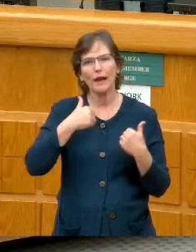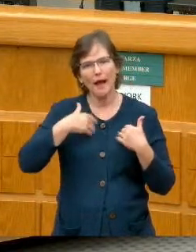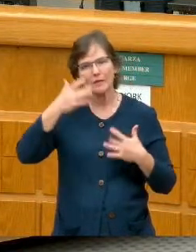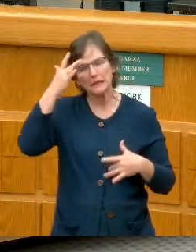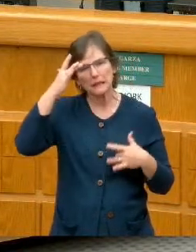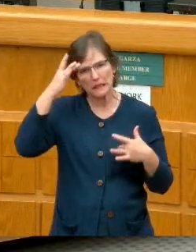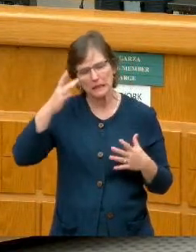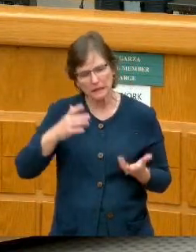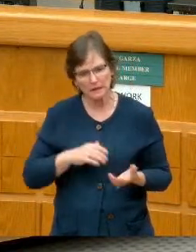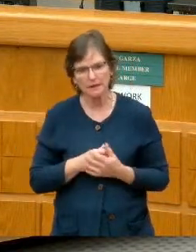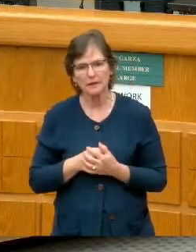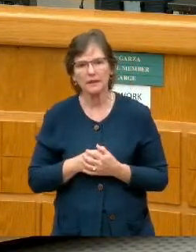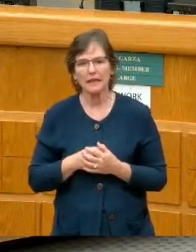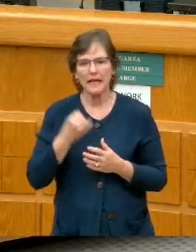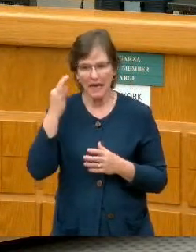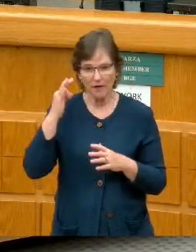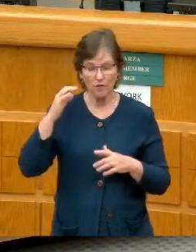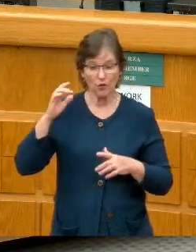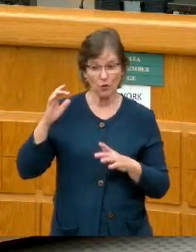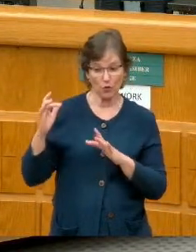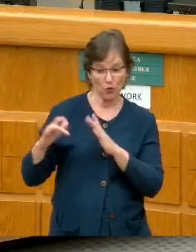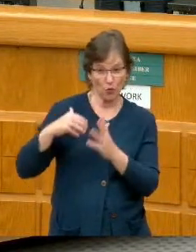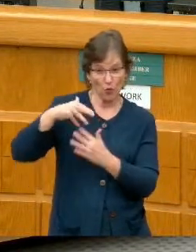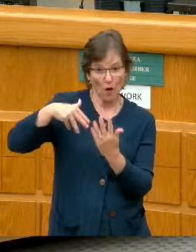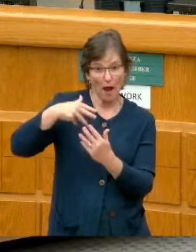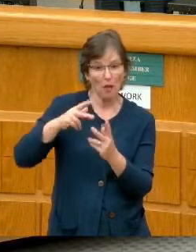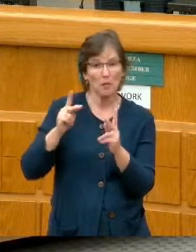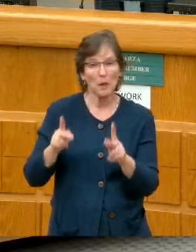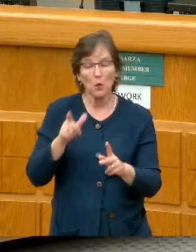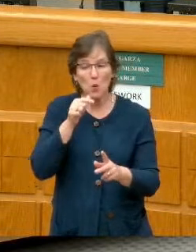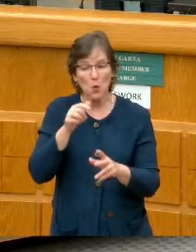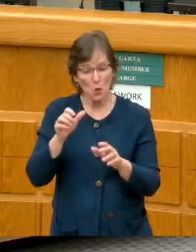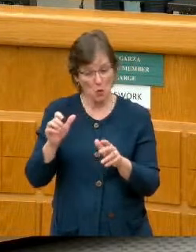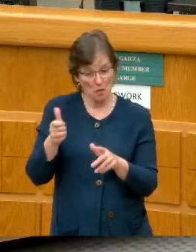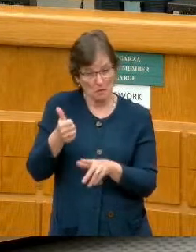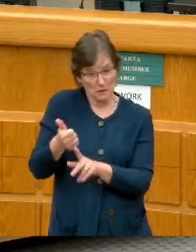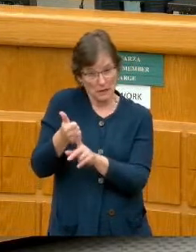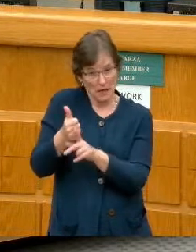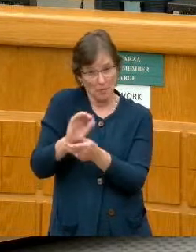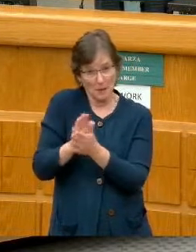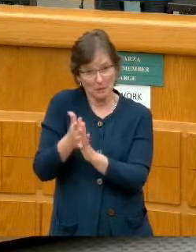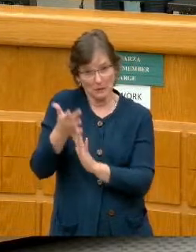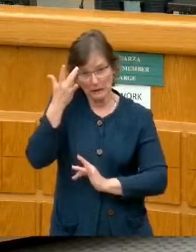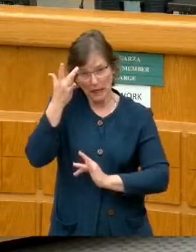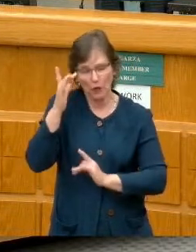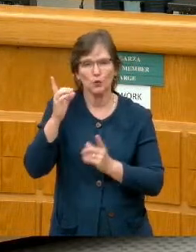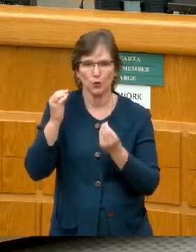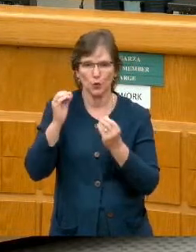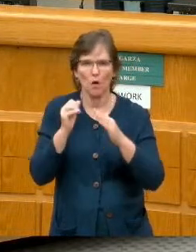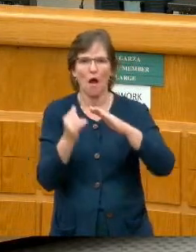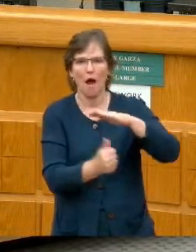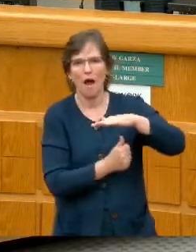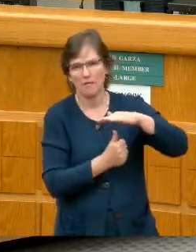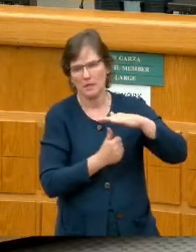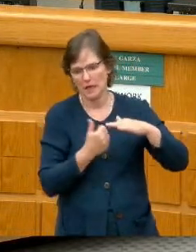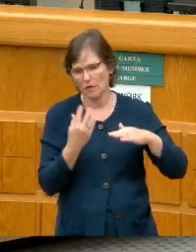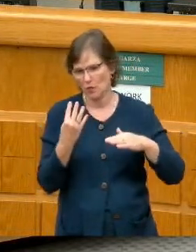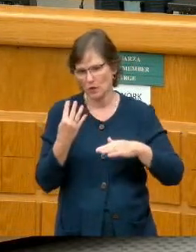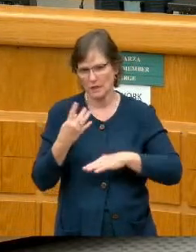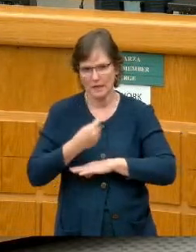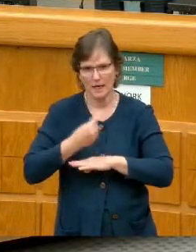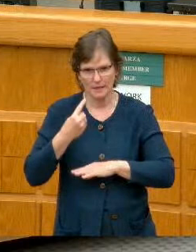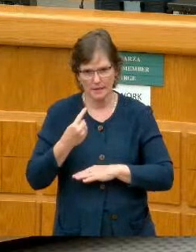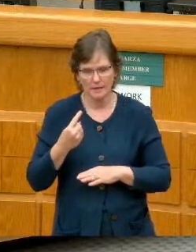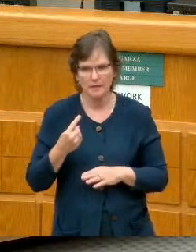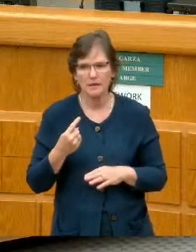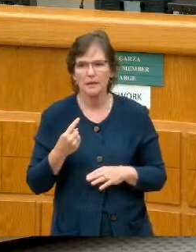last week at the Rose Garden in the White House, what happens when nobody's wearing masks and somebody gets COVID and it